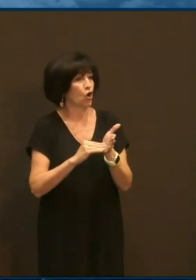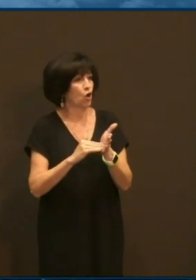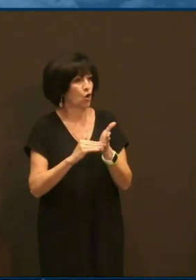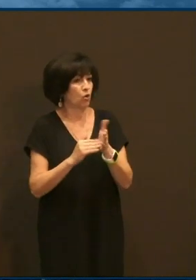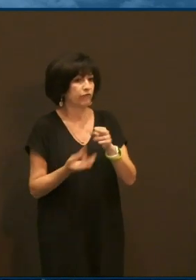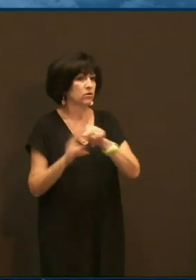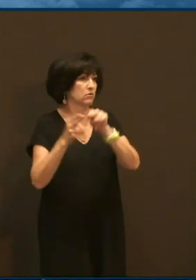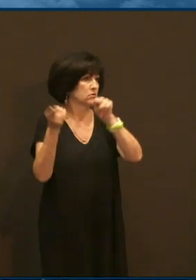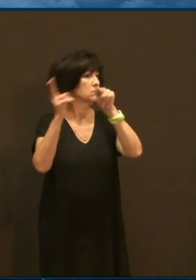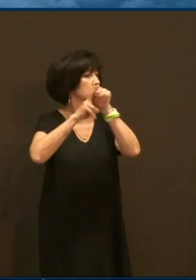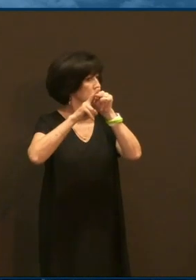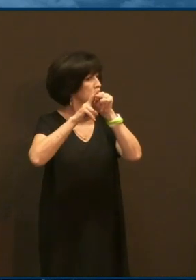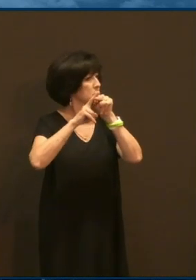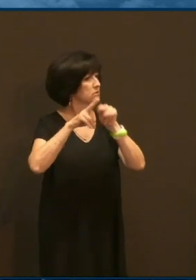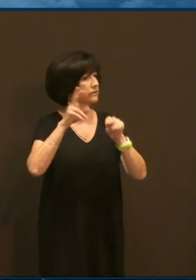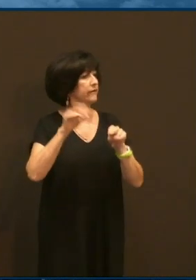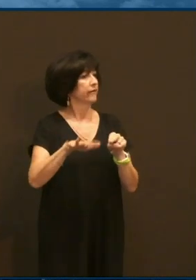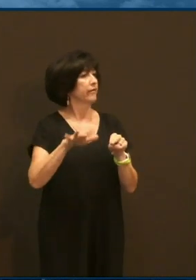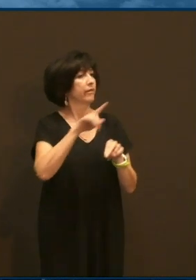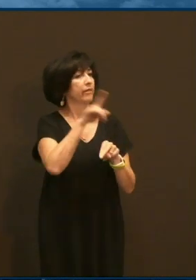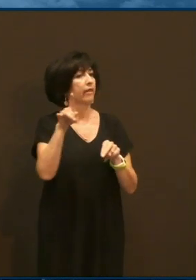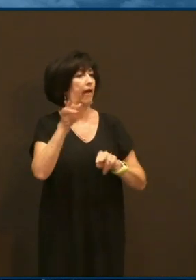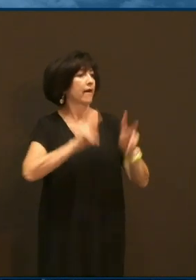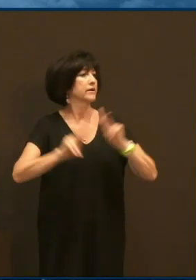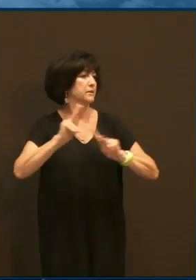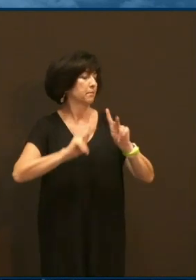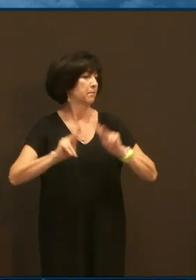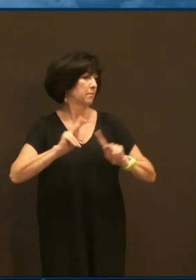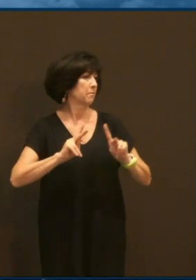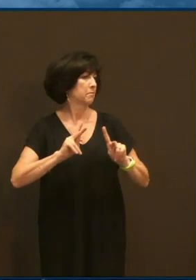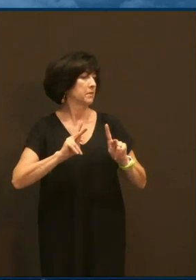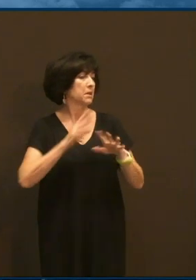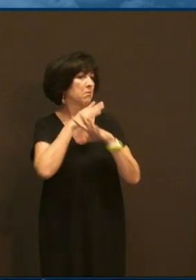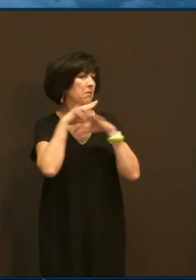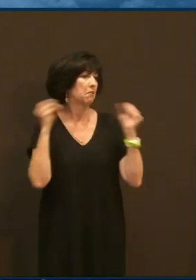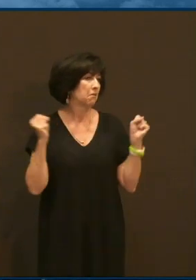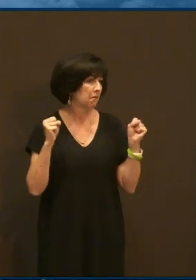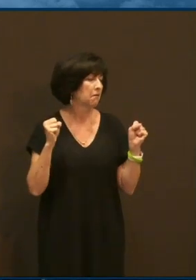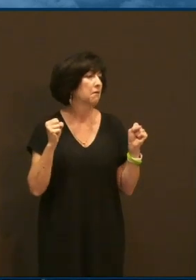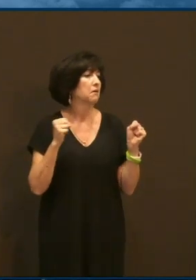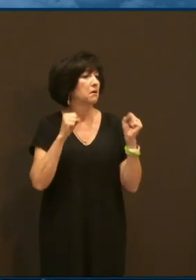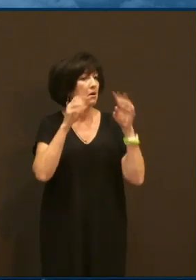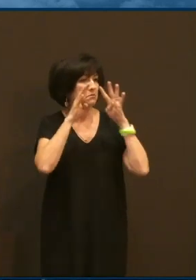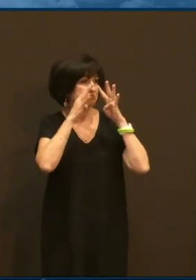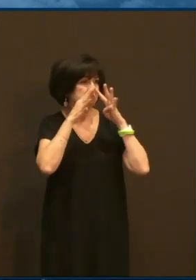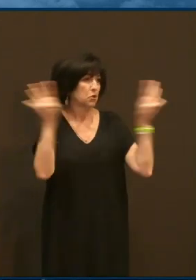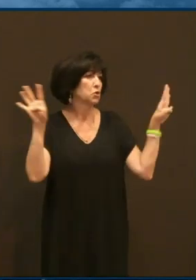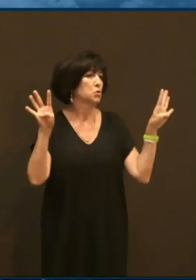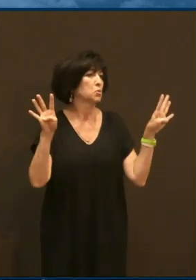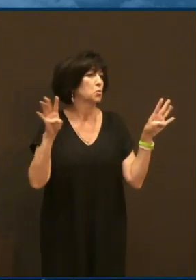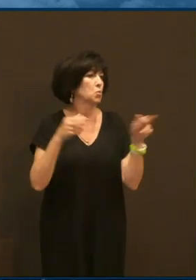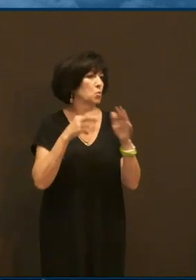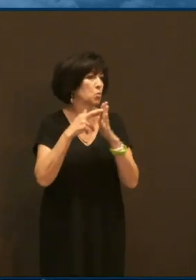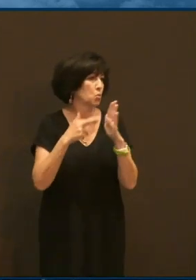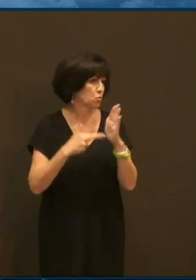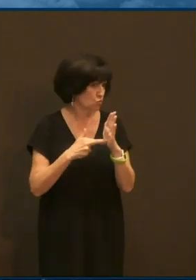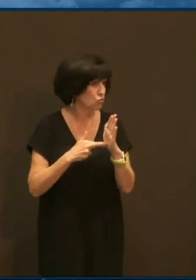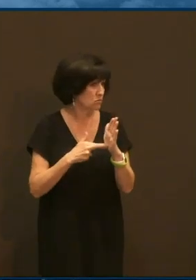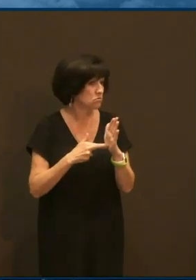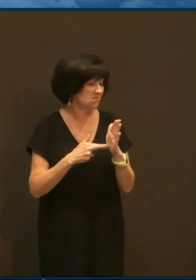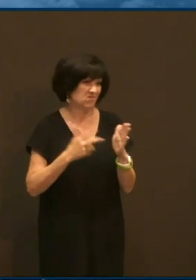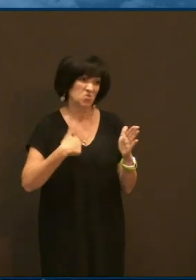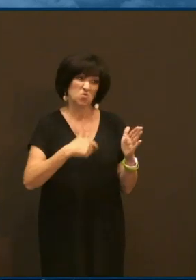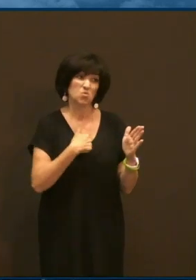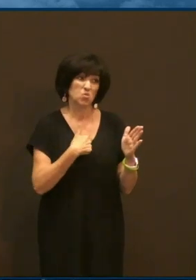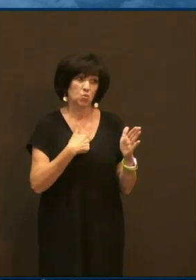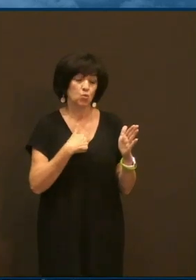and complacency with respect to protective measures. So we're going to focus on that and be cognizant about what all the public health